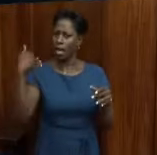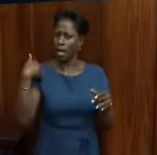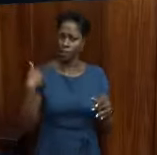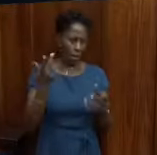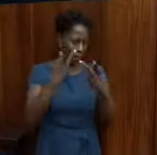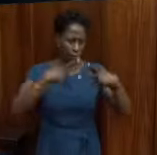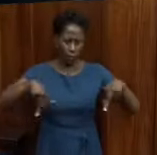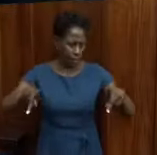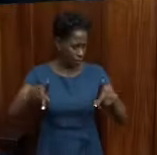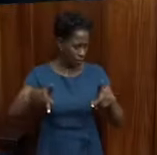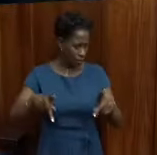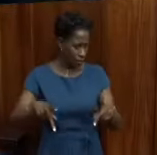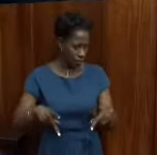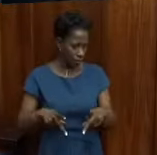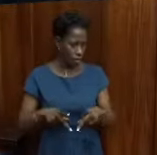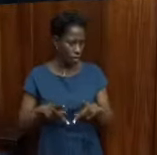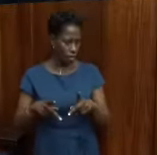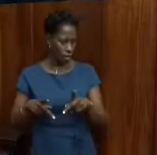in Castries.